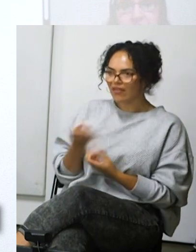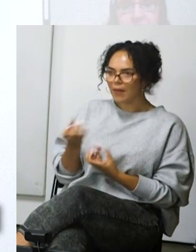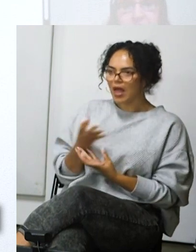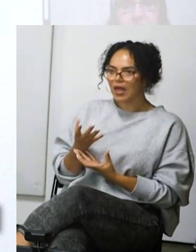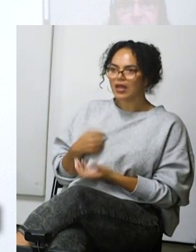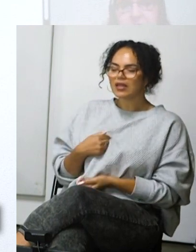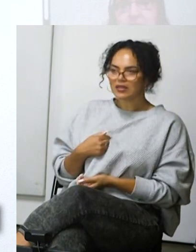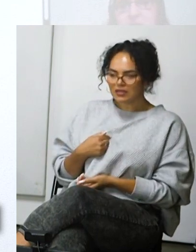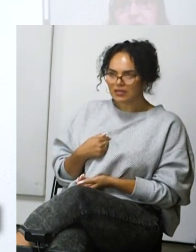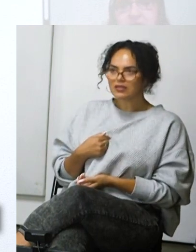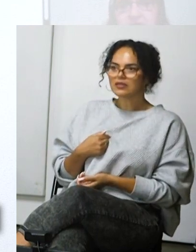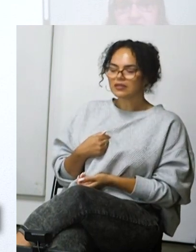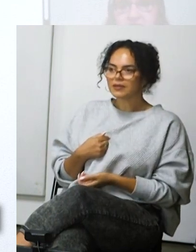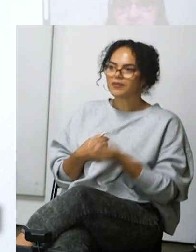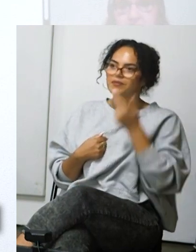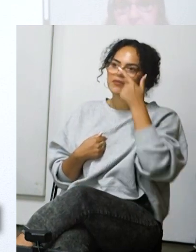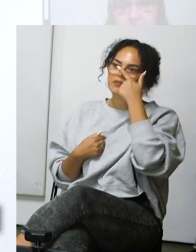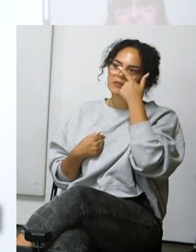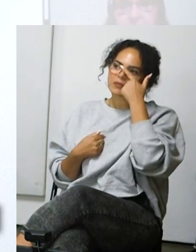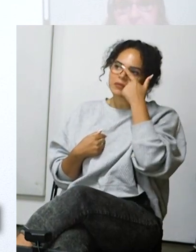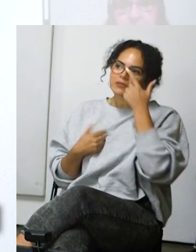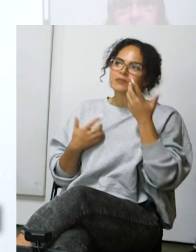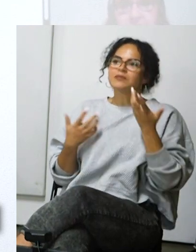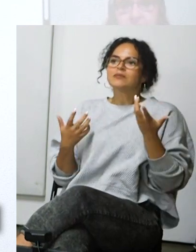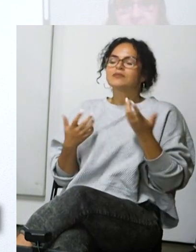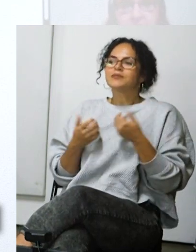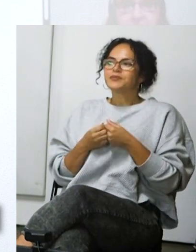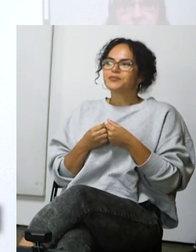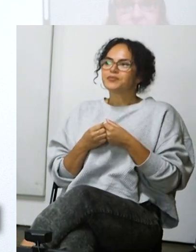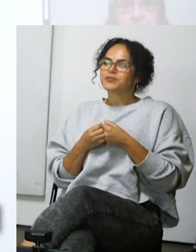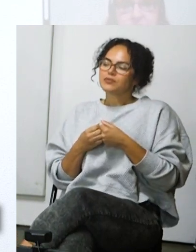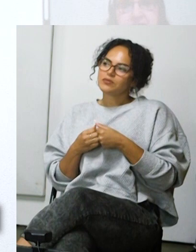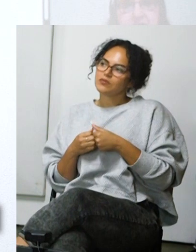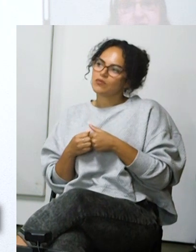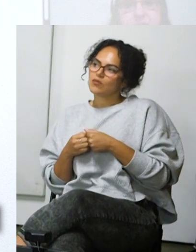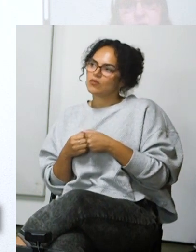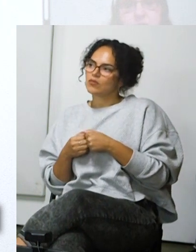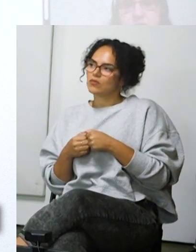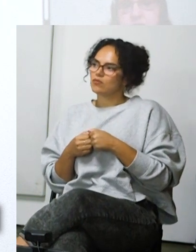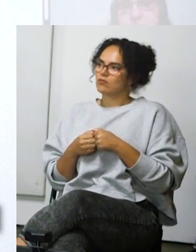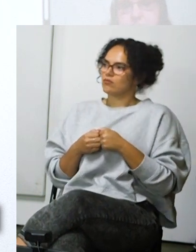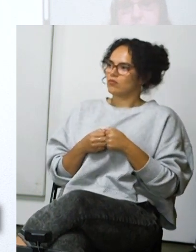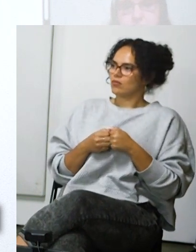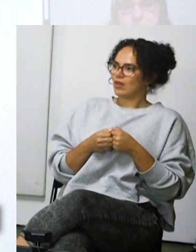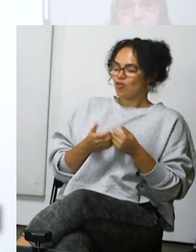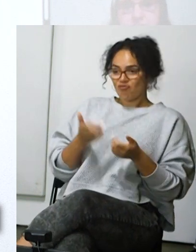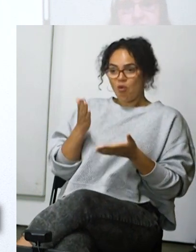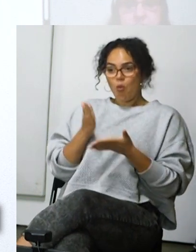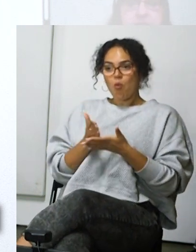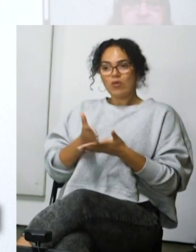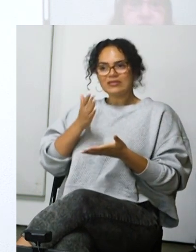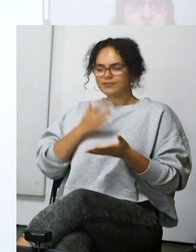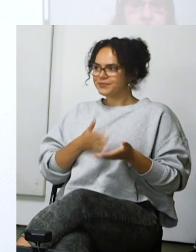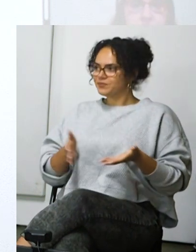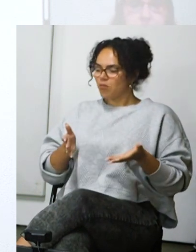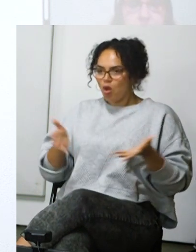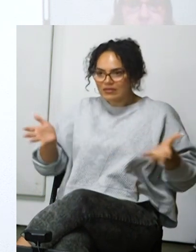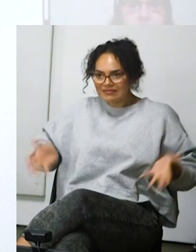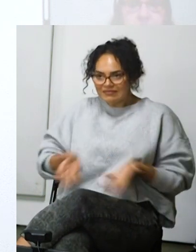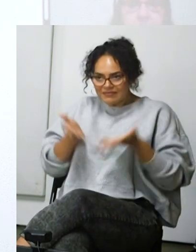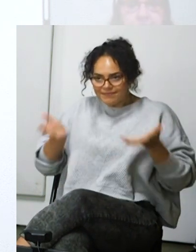And in terms of how we get there, I would really love to see more encouragement for disabled